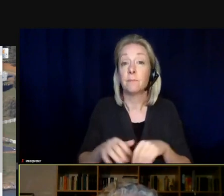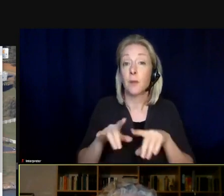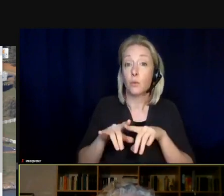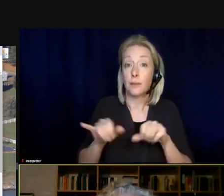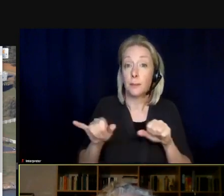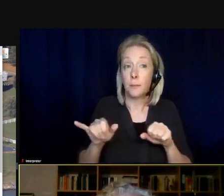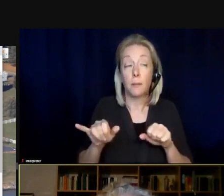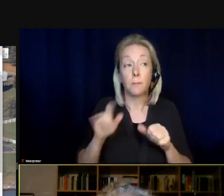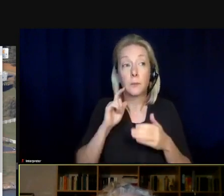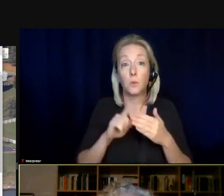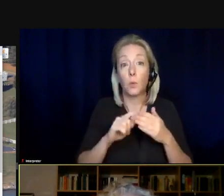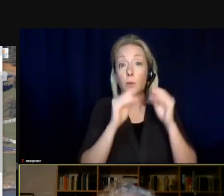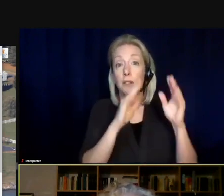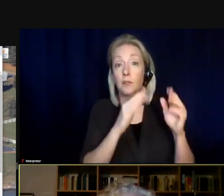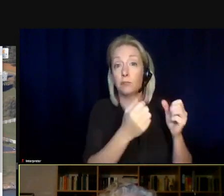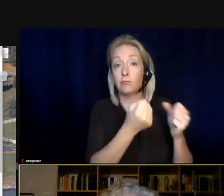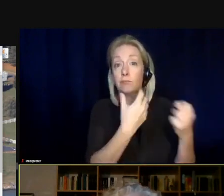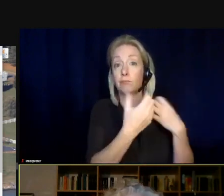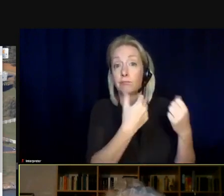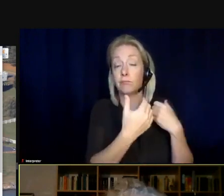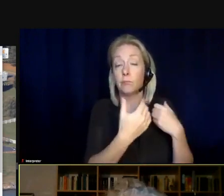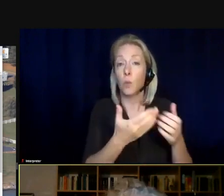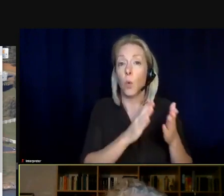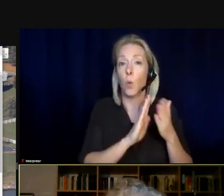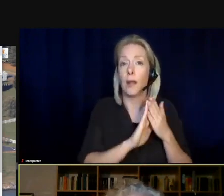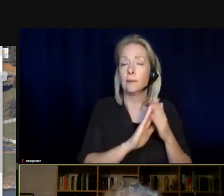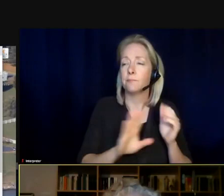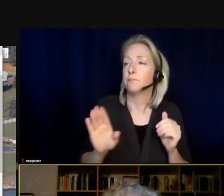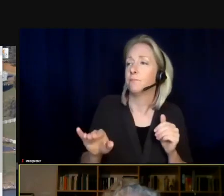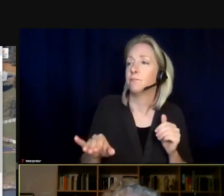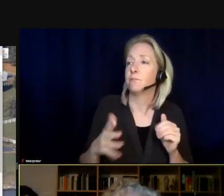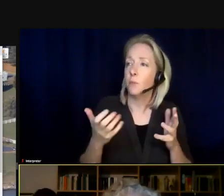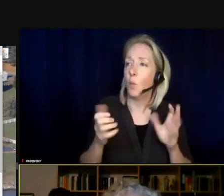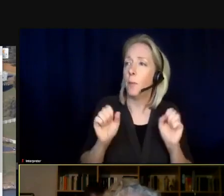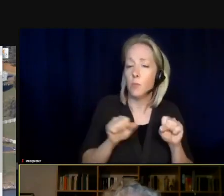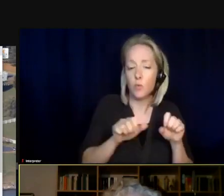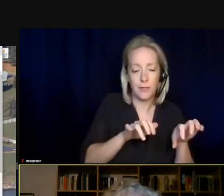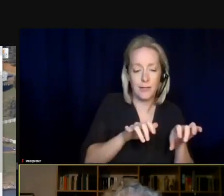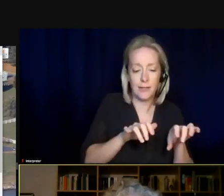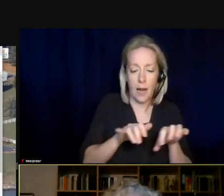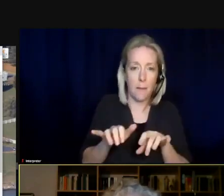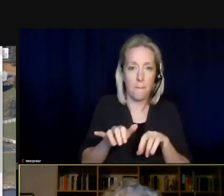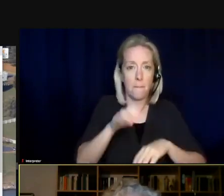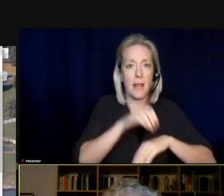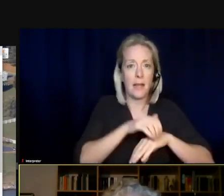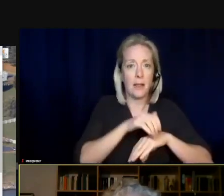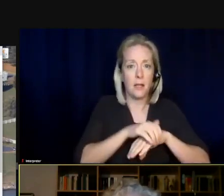from teachers that they wanted to be able to type and have the signs